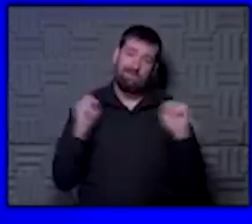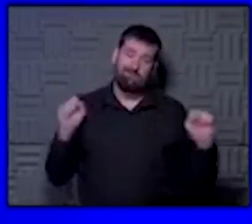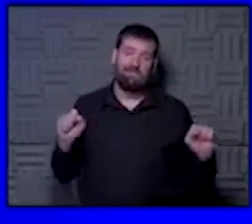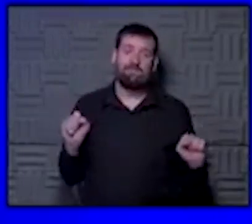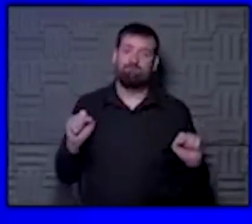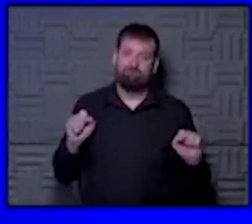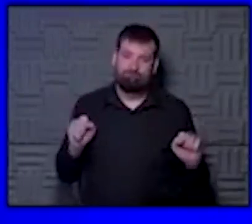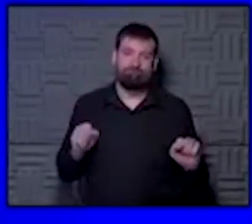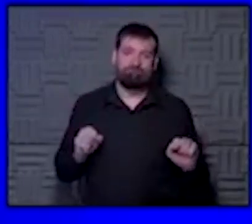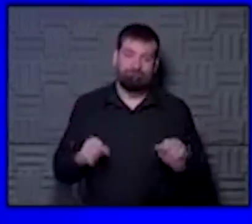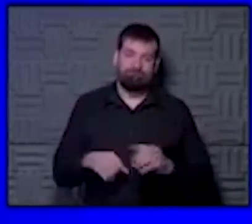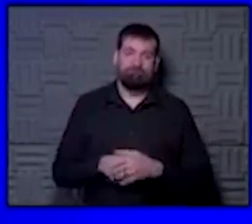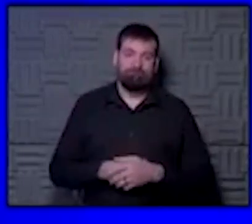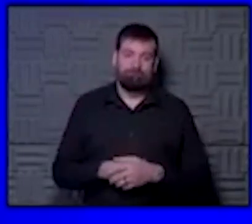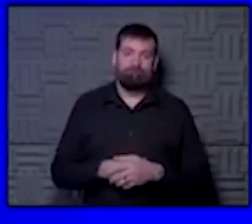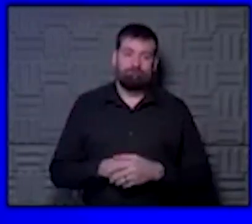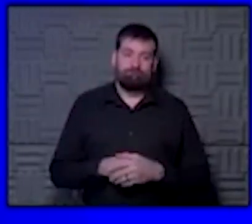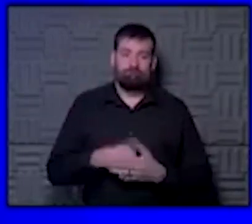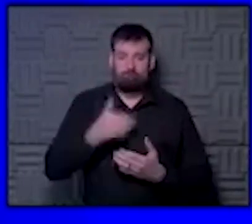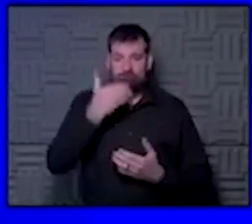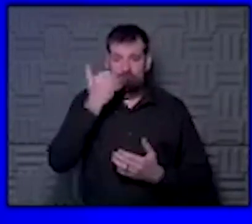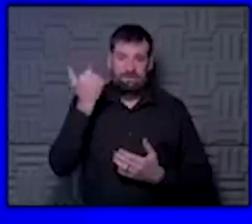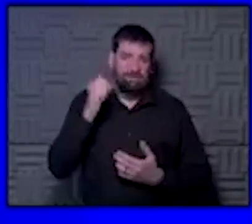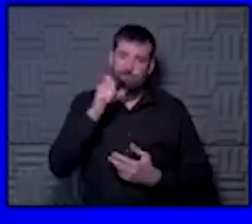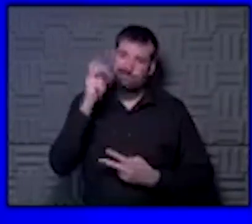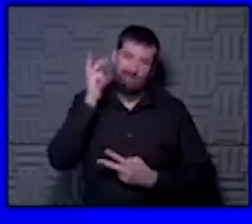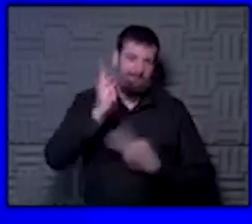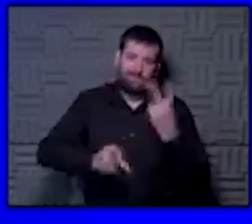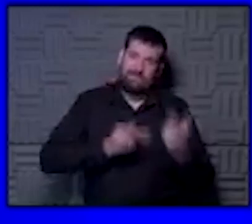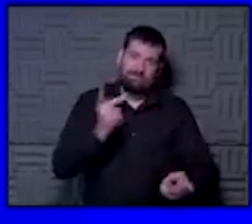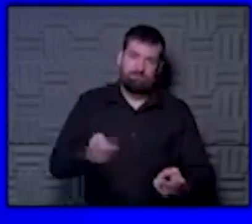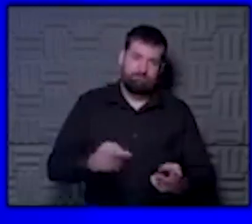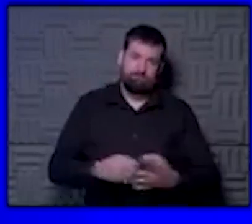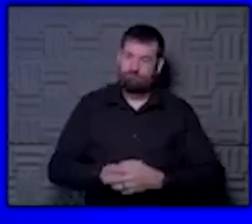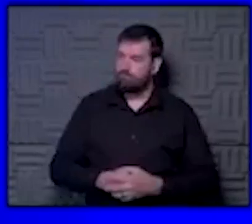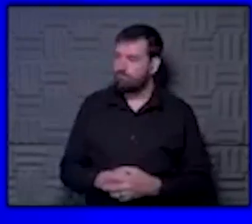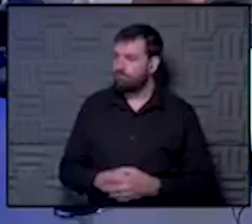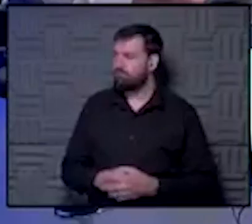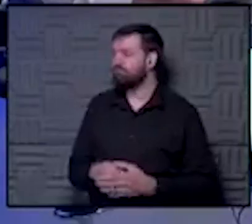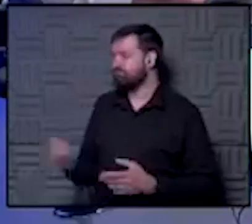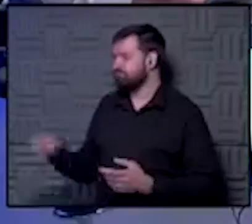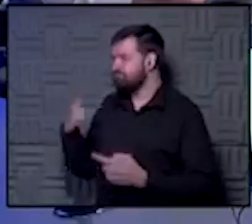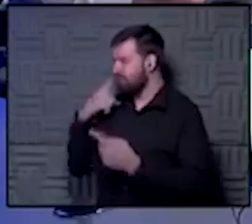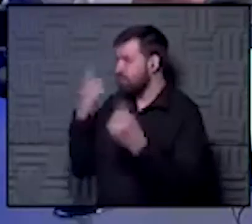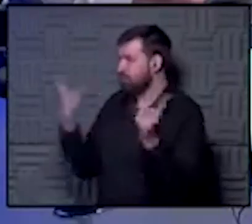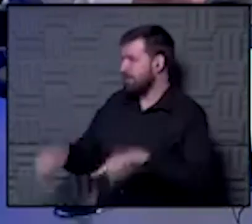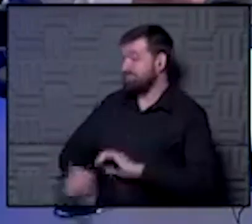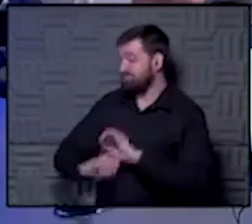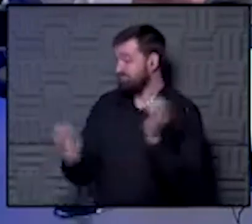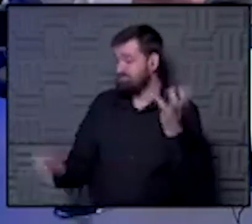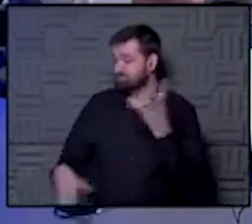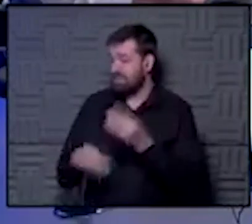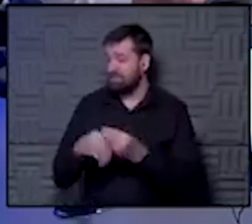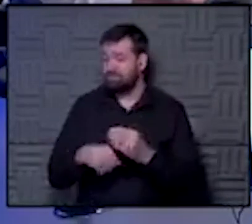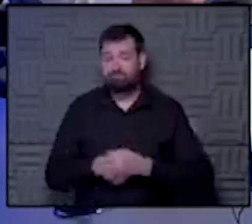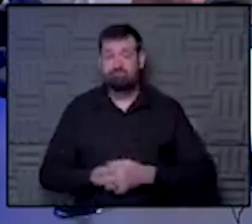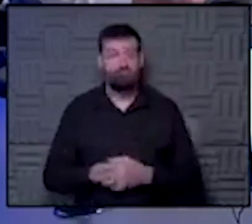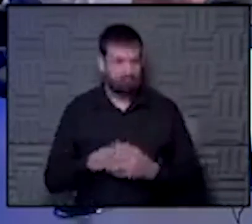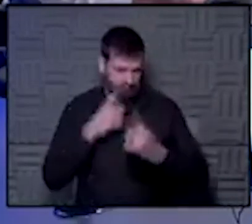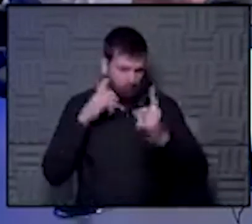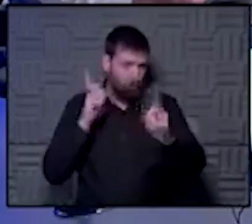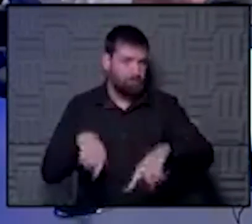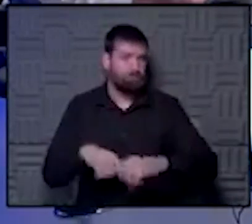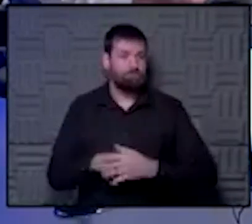is probably going to be the best to not visit them during that 14-day quarantine period. Yeah, I completely agree. I don't have anything else to add to that. Yep, agreed.